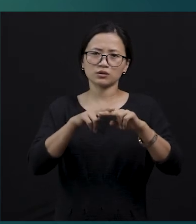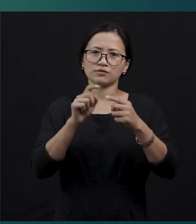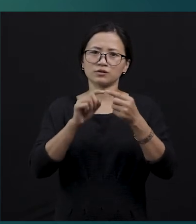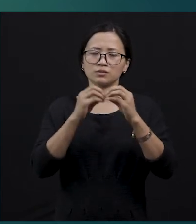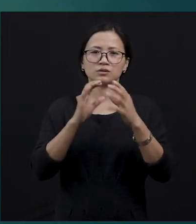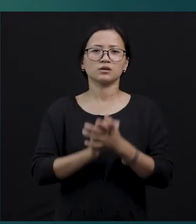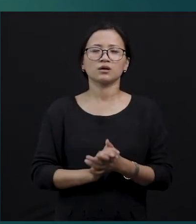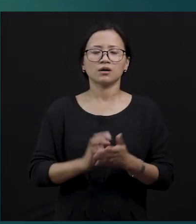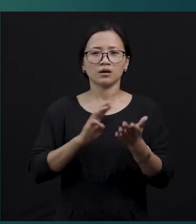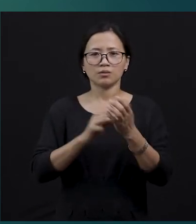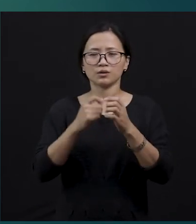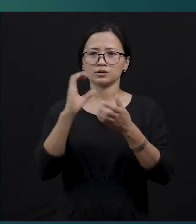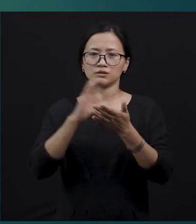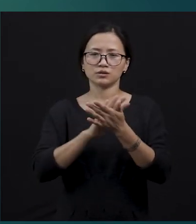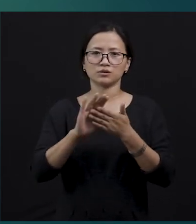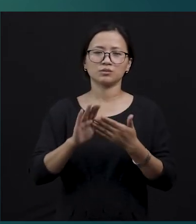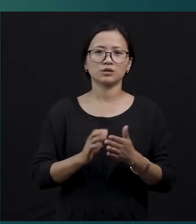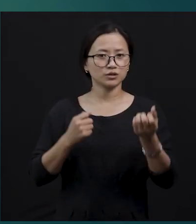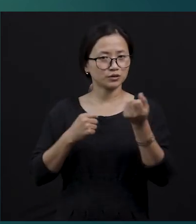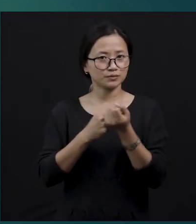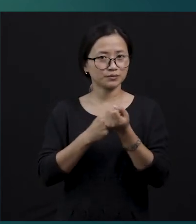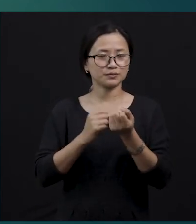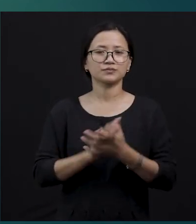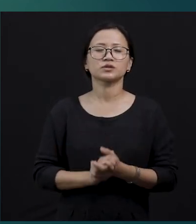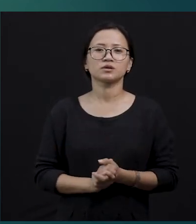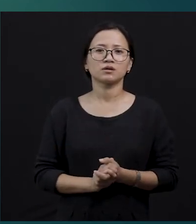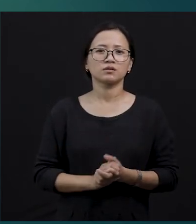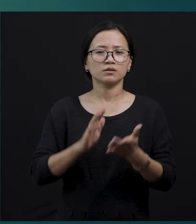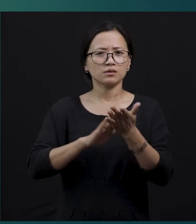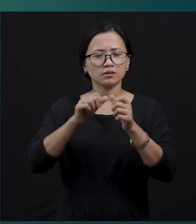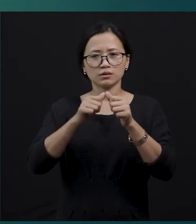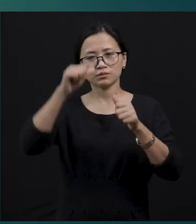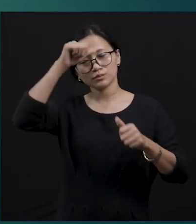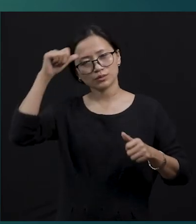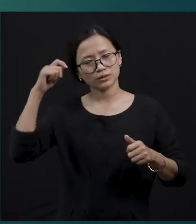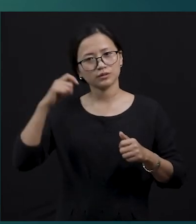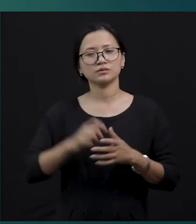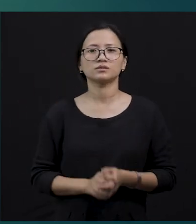you have March, M-A-R-C-H, March. Then you have April,